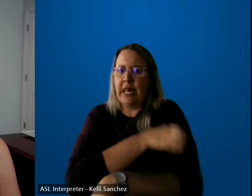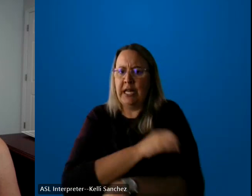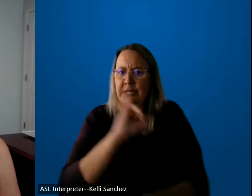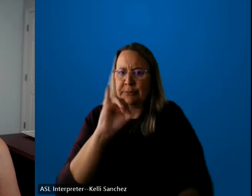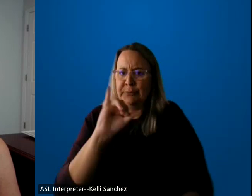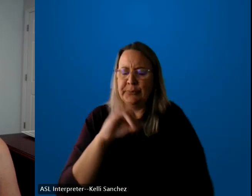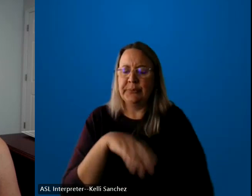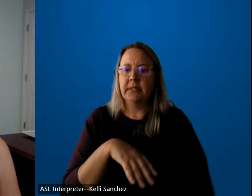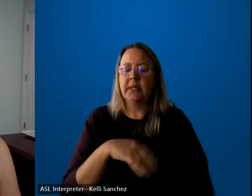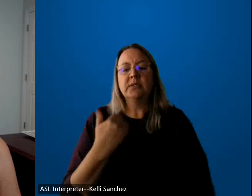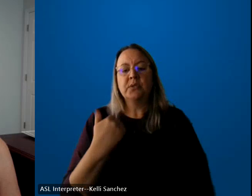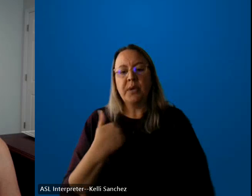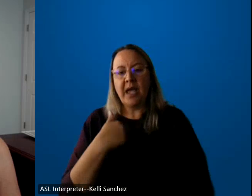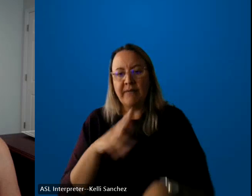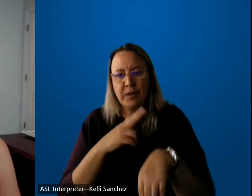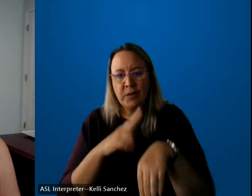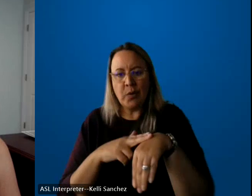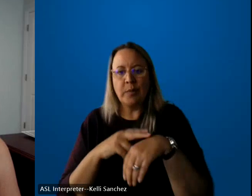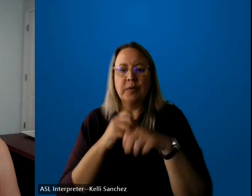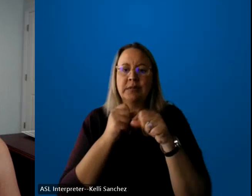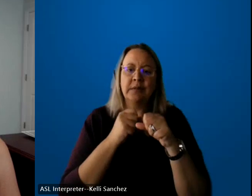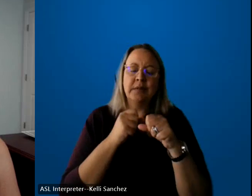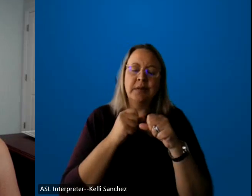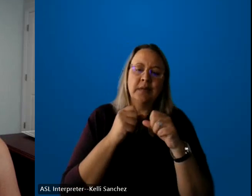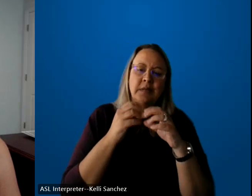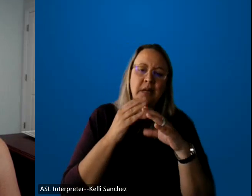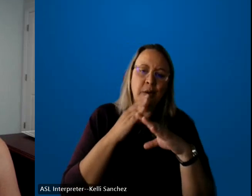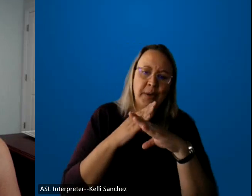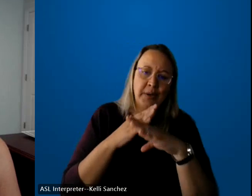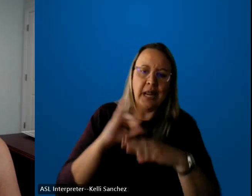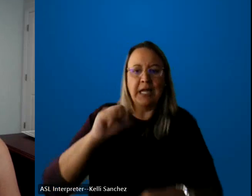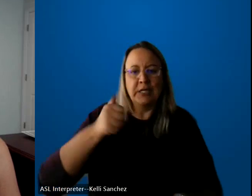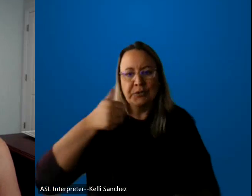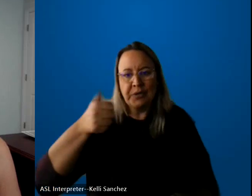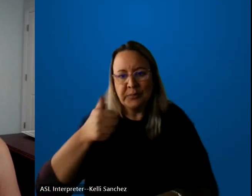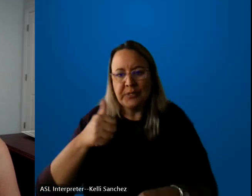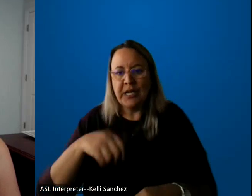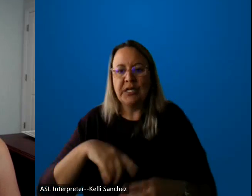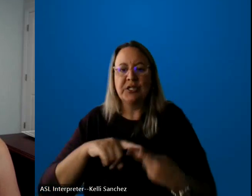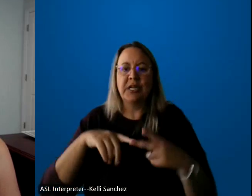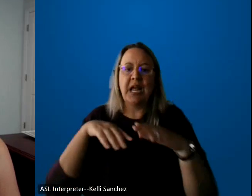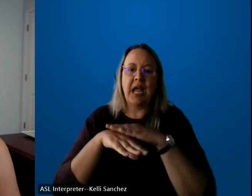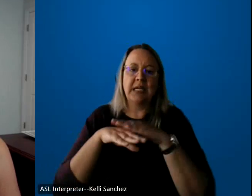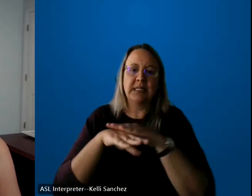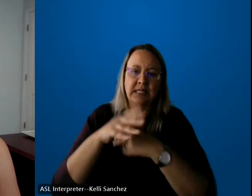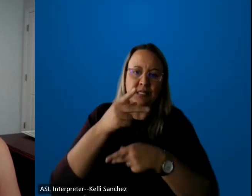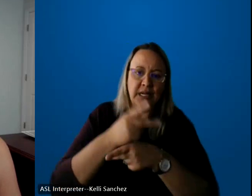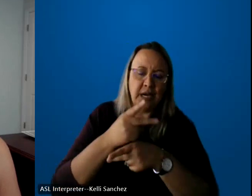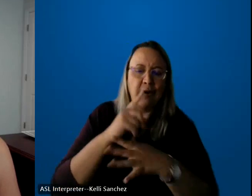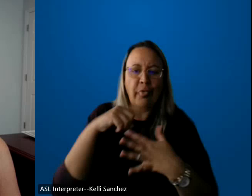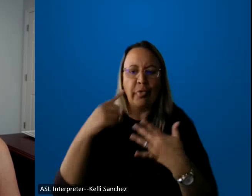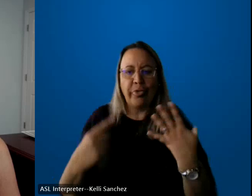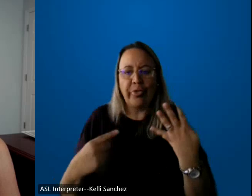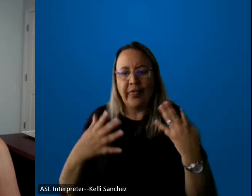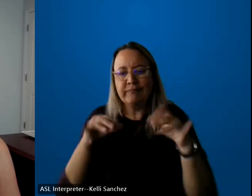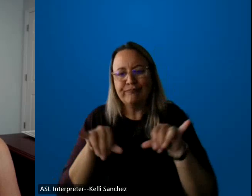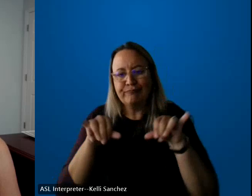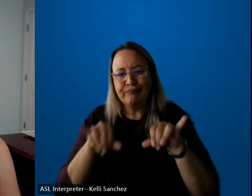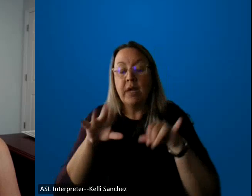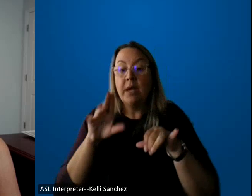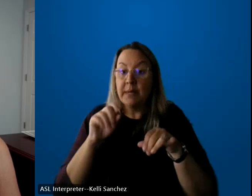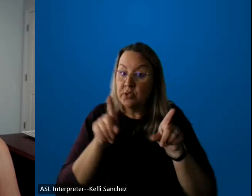the normal systemic barriers such as transportation, access to care, but you also have